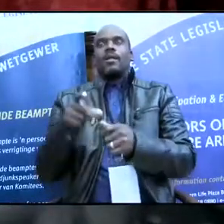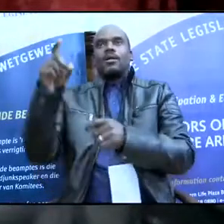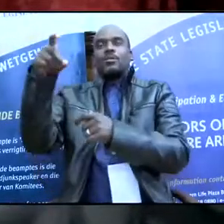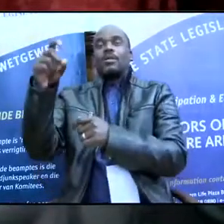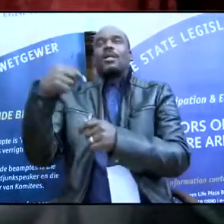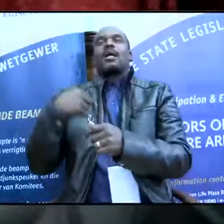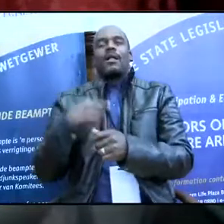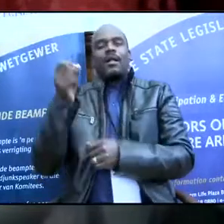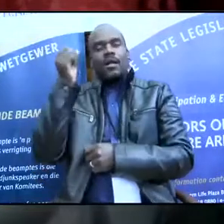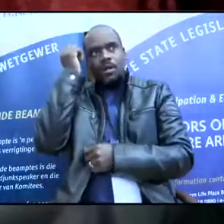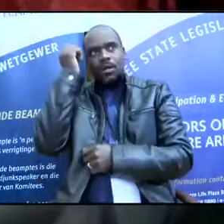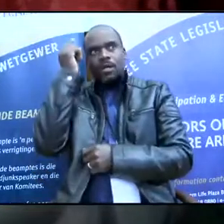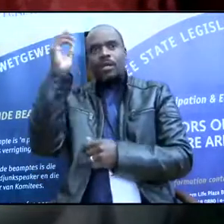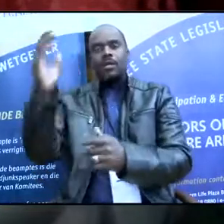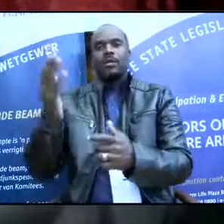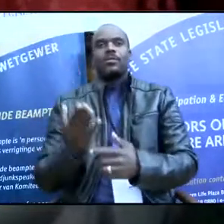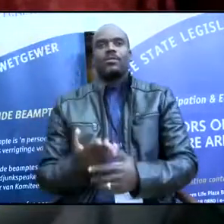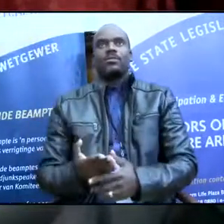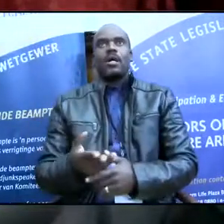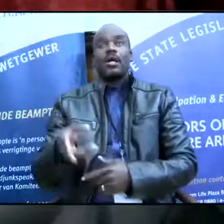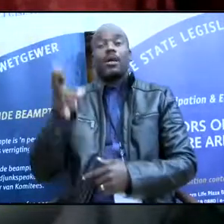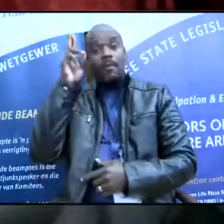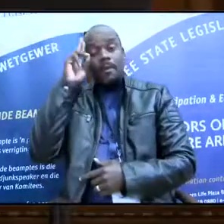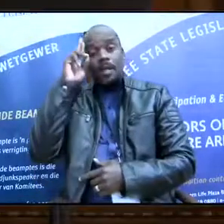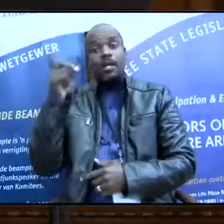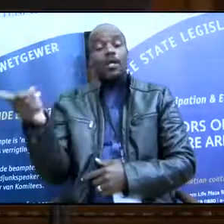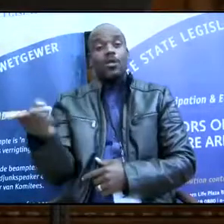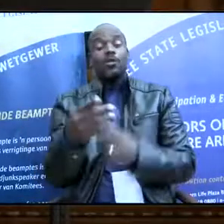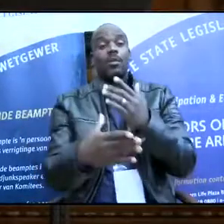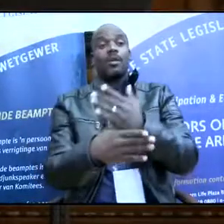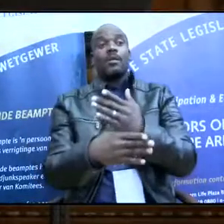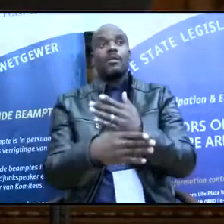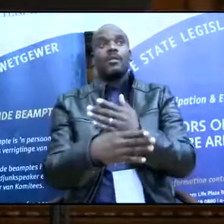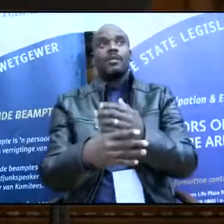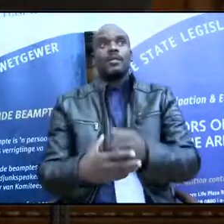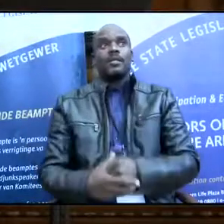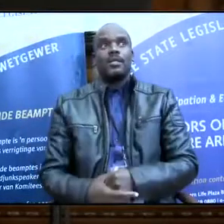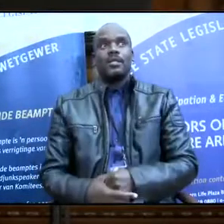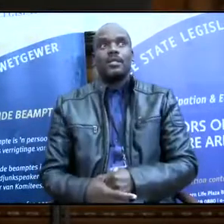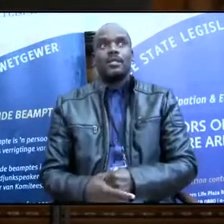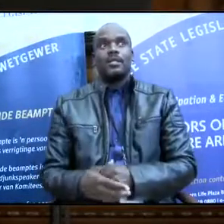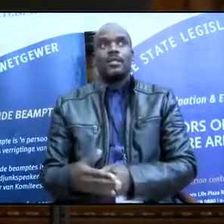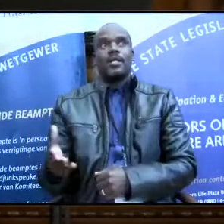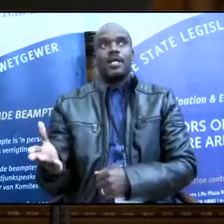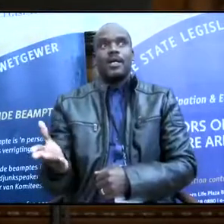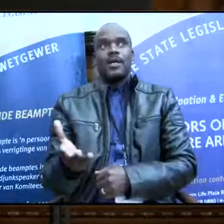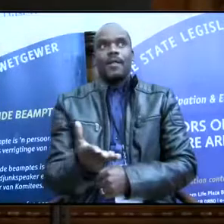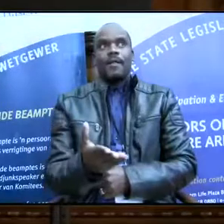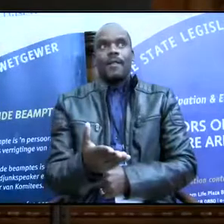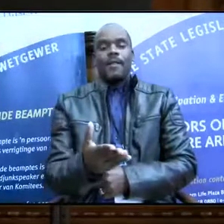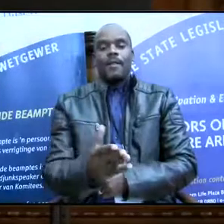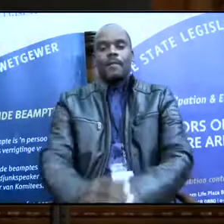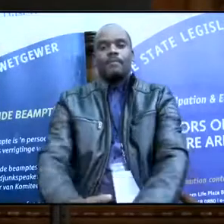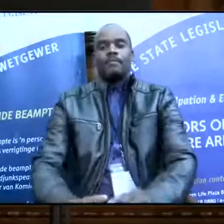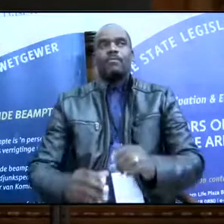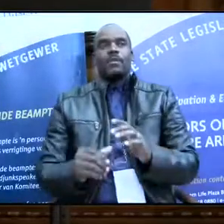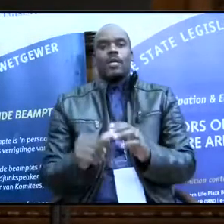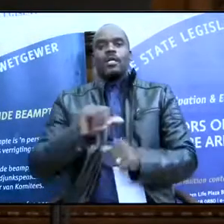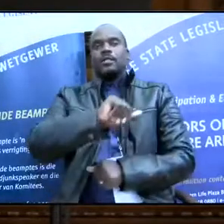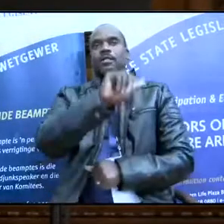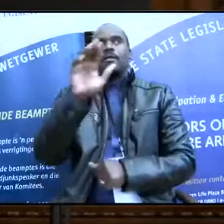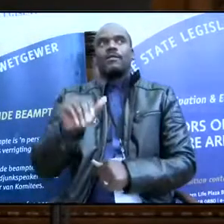here and be reminded during workers month that the covert 19 pandemic hit south africa at a